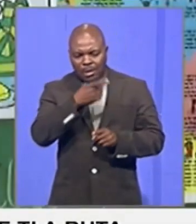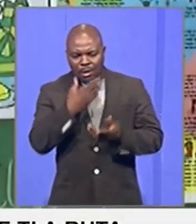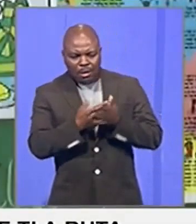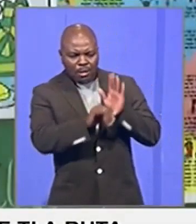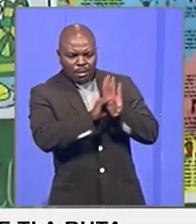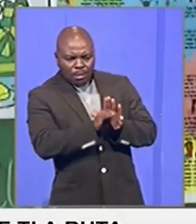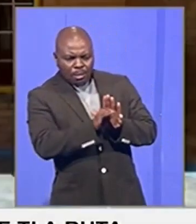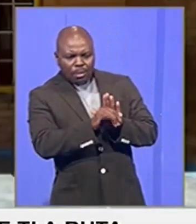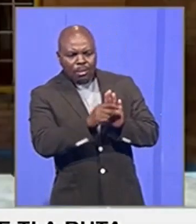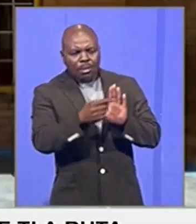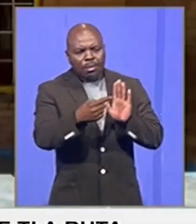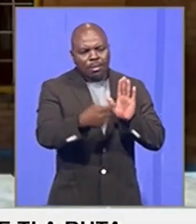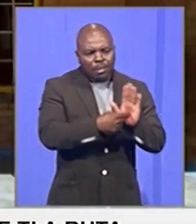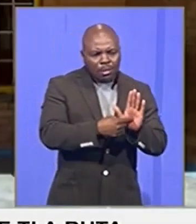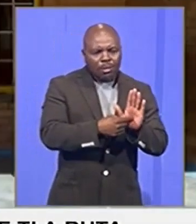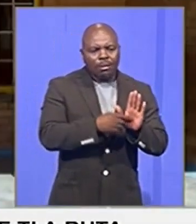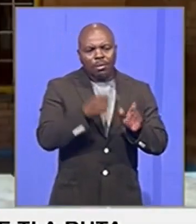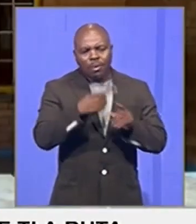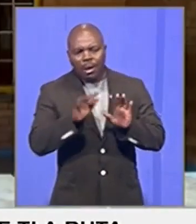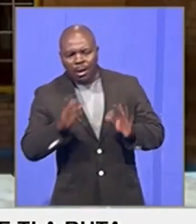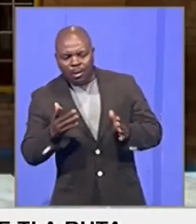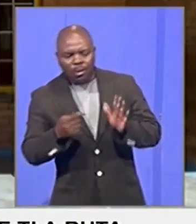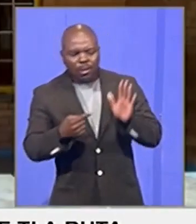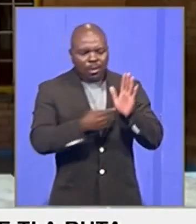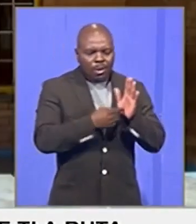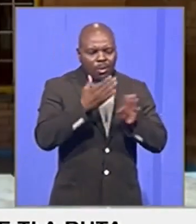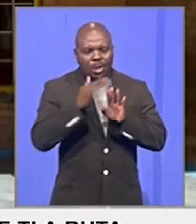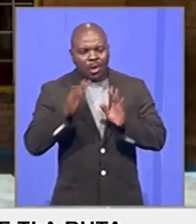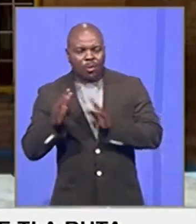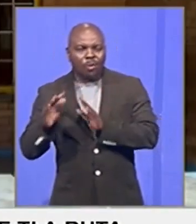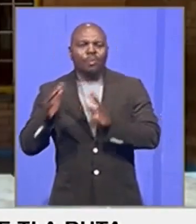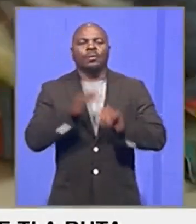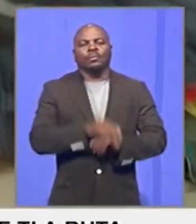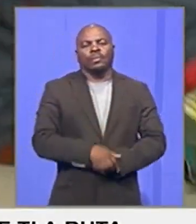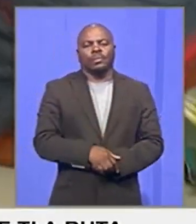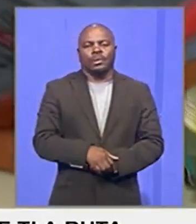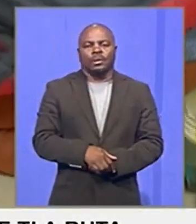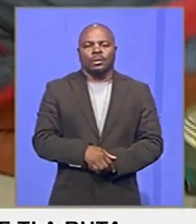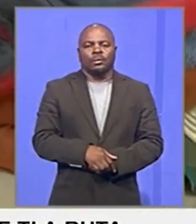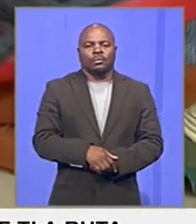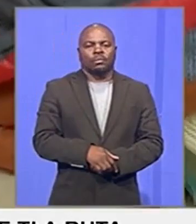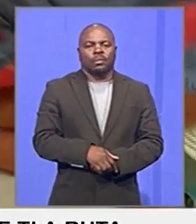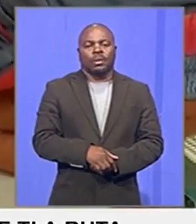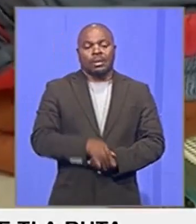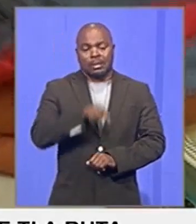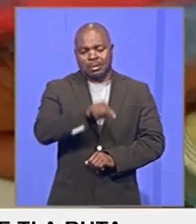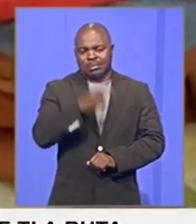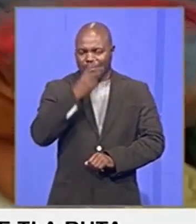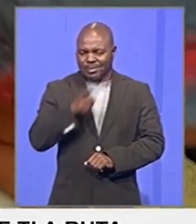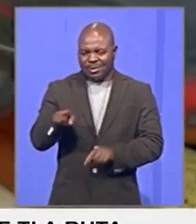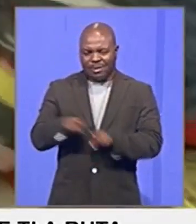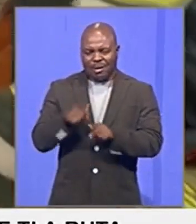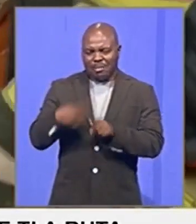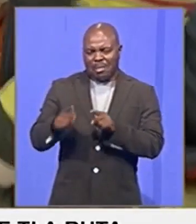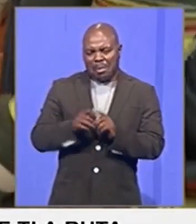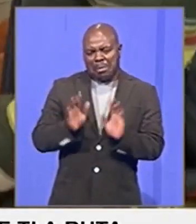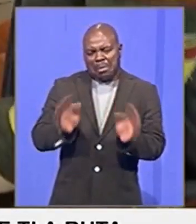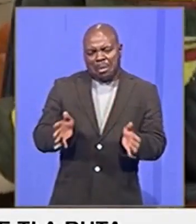hore hona ho sebetsa ntho itseng hona ho sebetsa ntho itseng hona ho sebetsa ntho itseng. Le ha di shebahala e le dibapadiswa